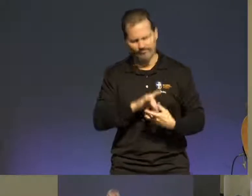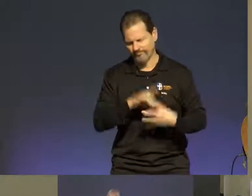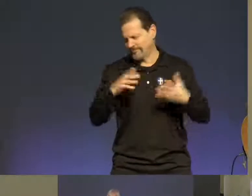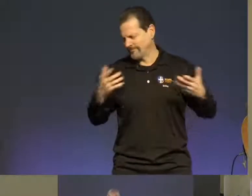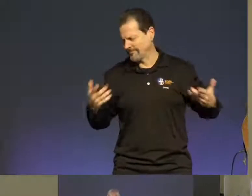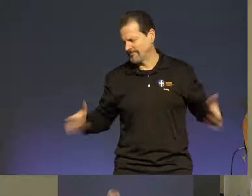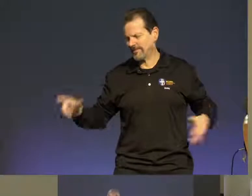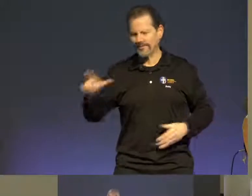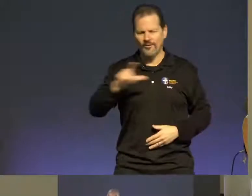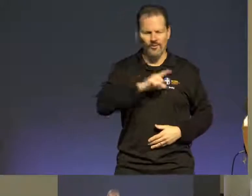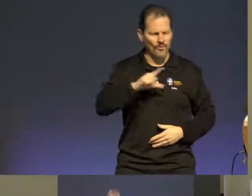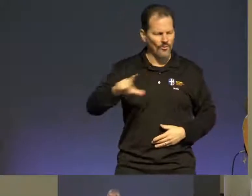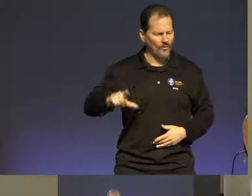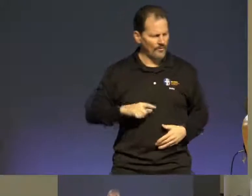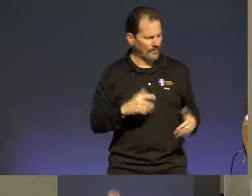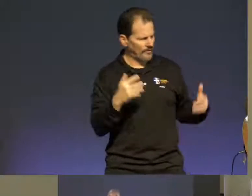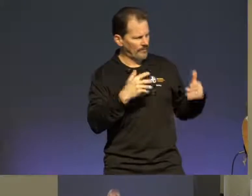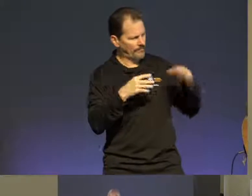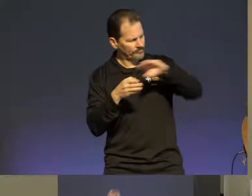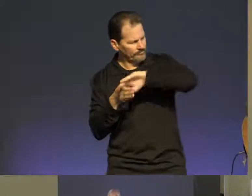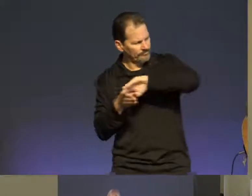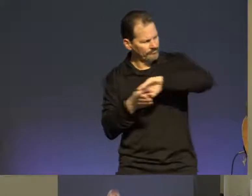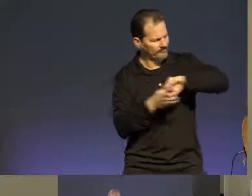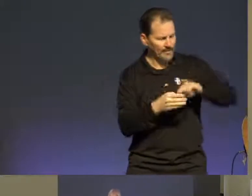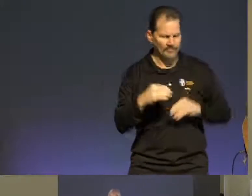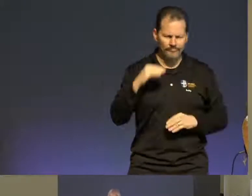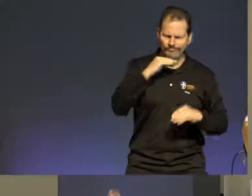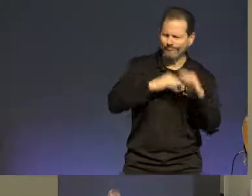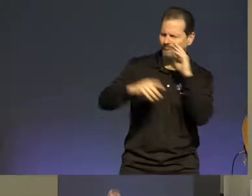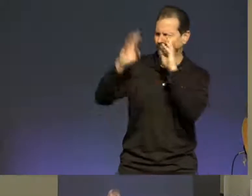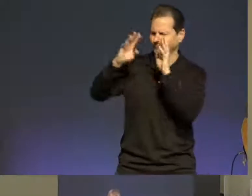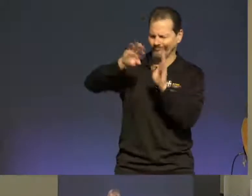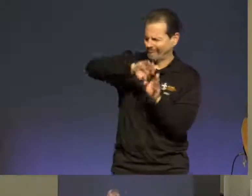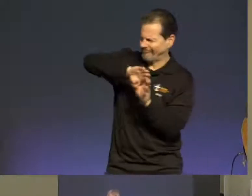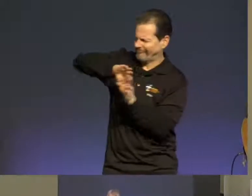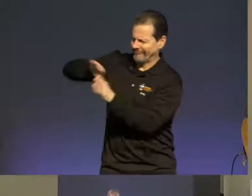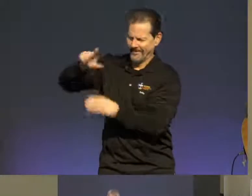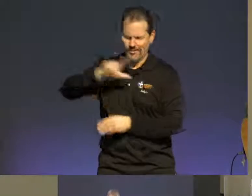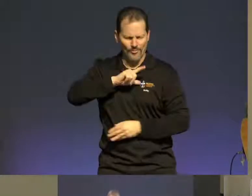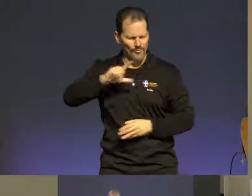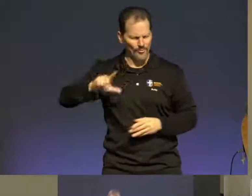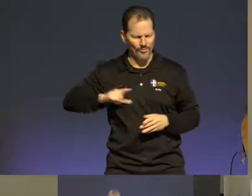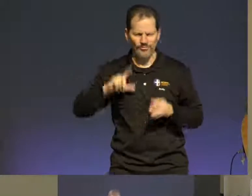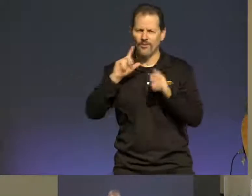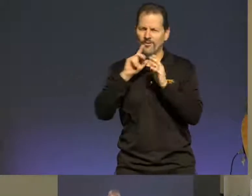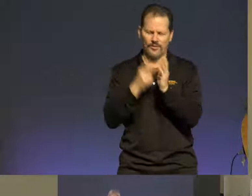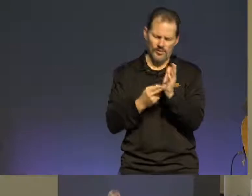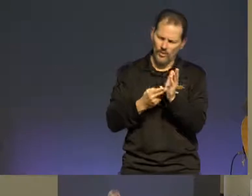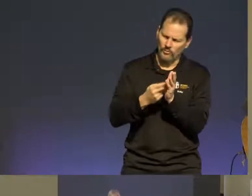broken into. Over fear, over lies. We're singing the truth.